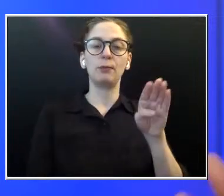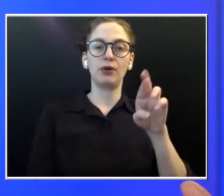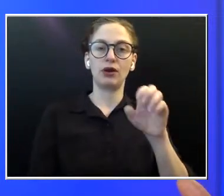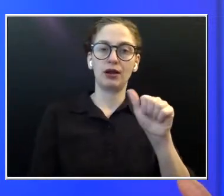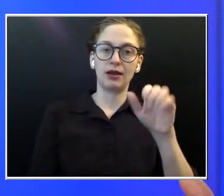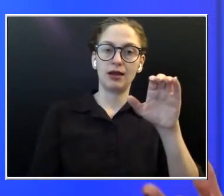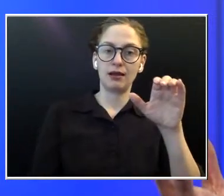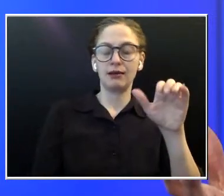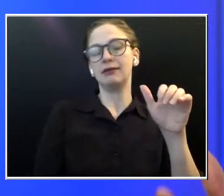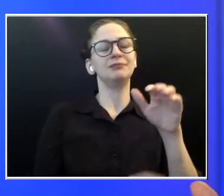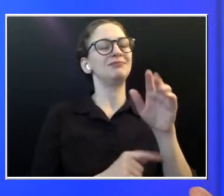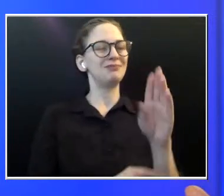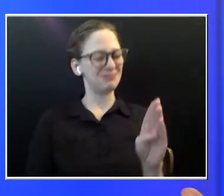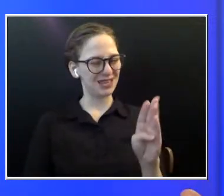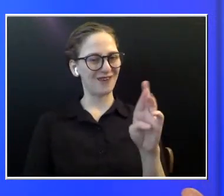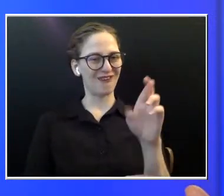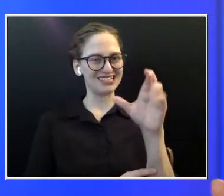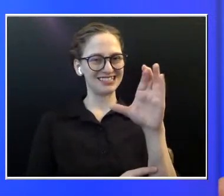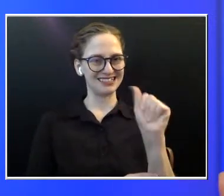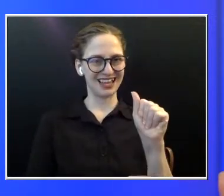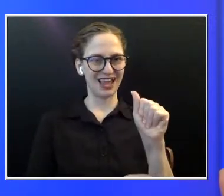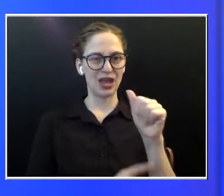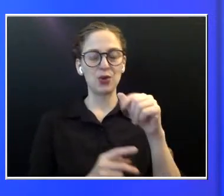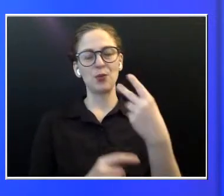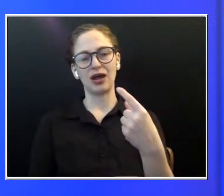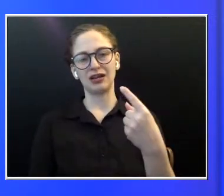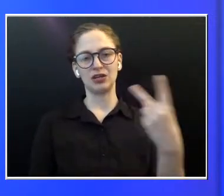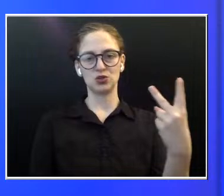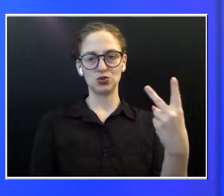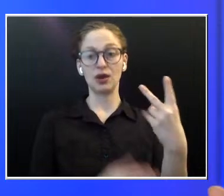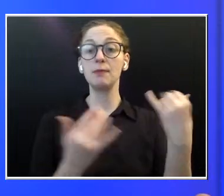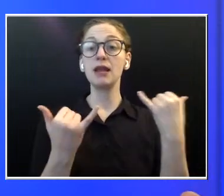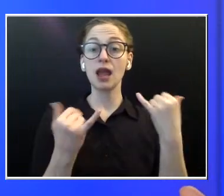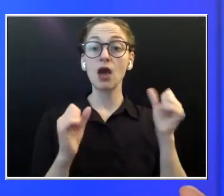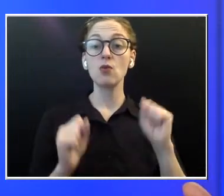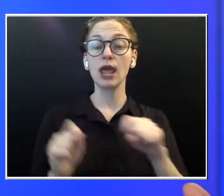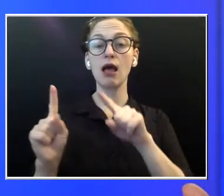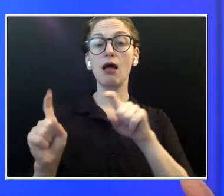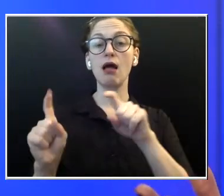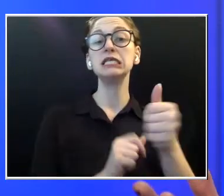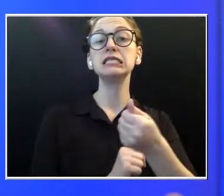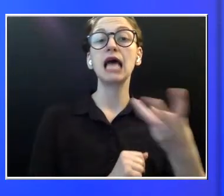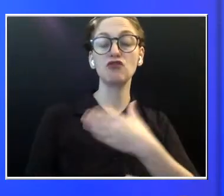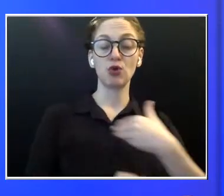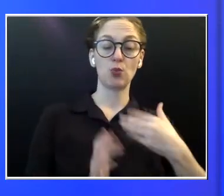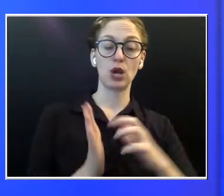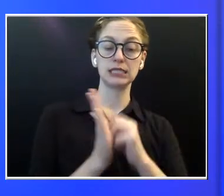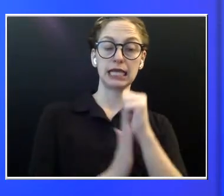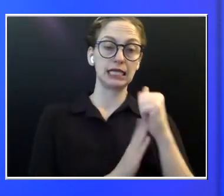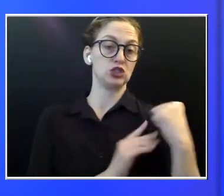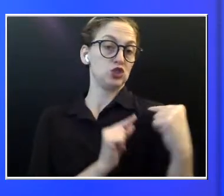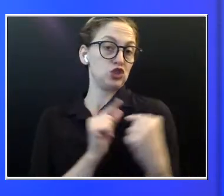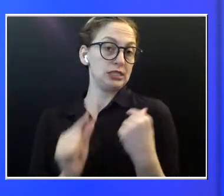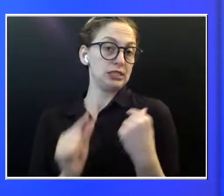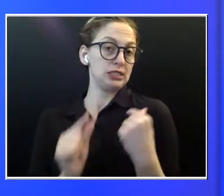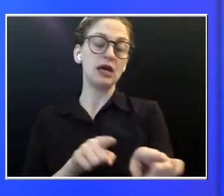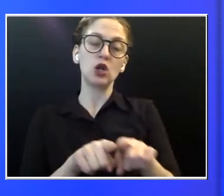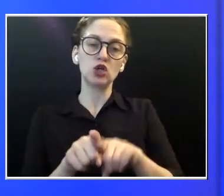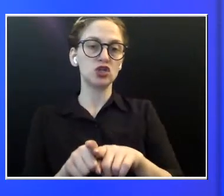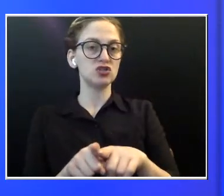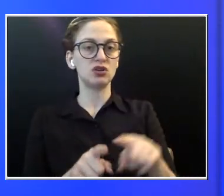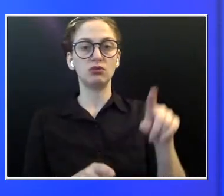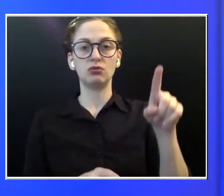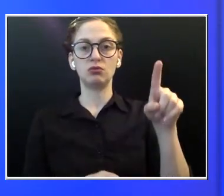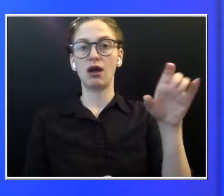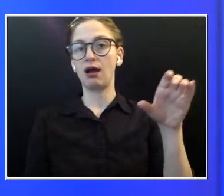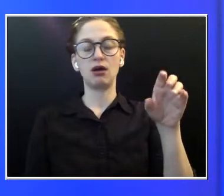a handful of breast cancer genes as well as hundreds of genes associated with an increased risk of cancer.